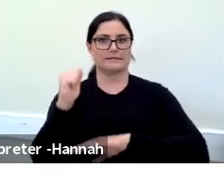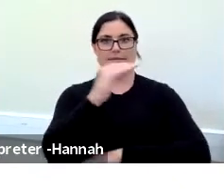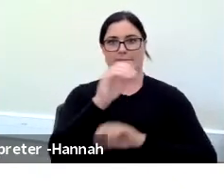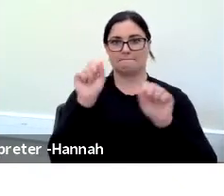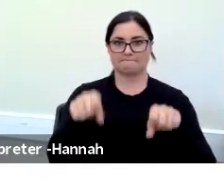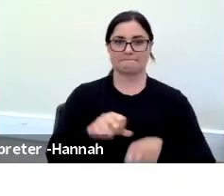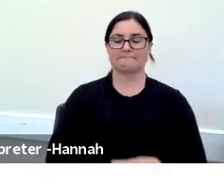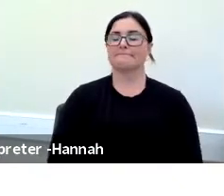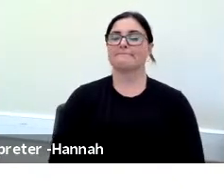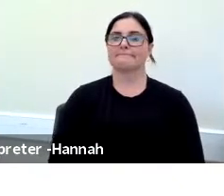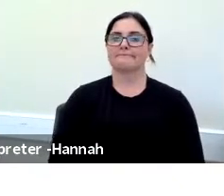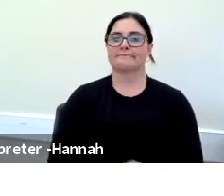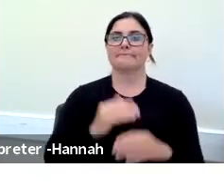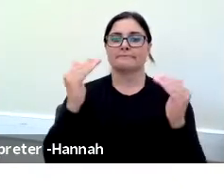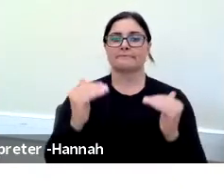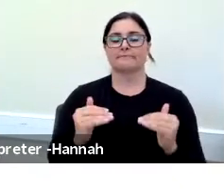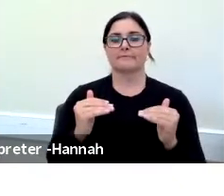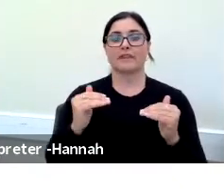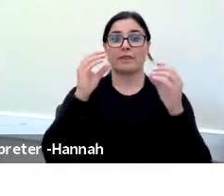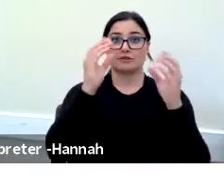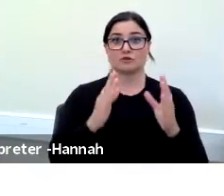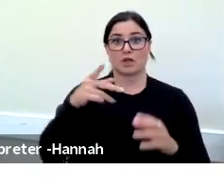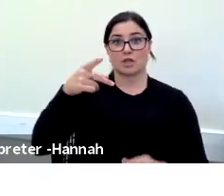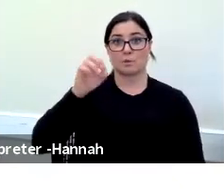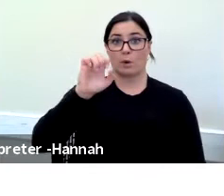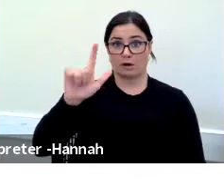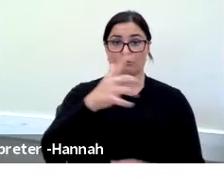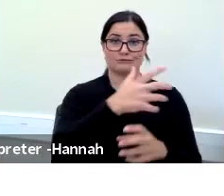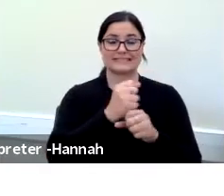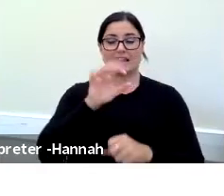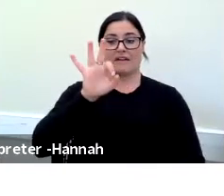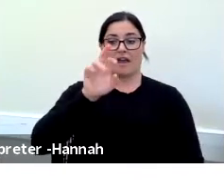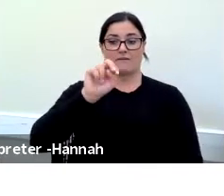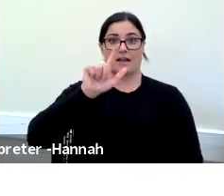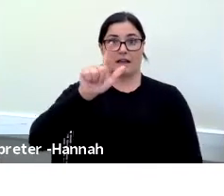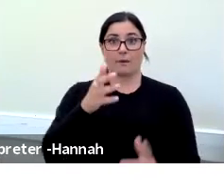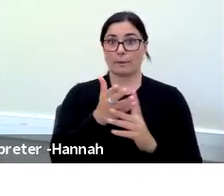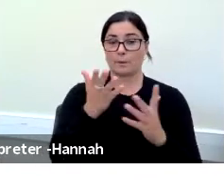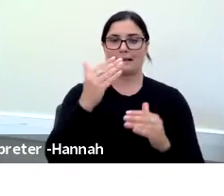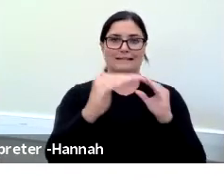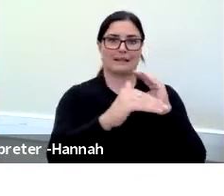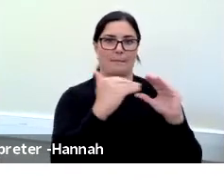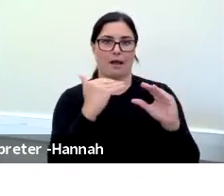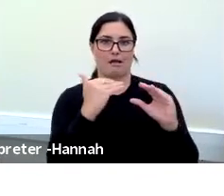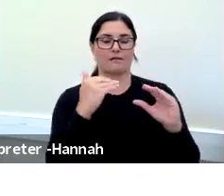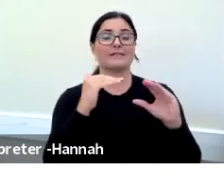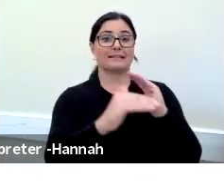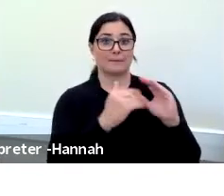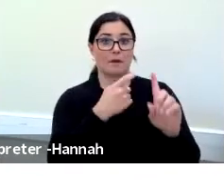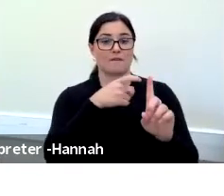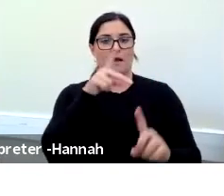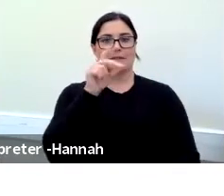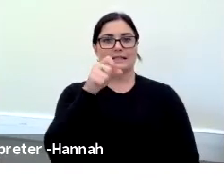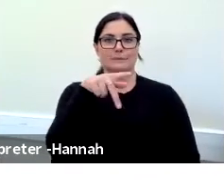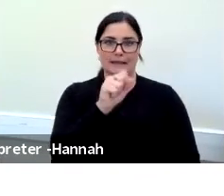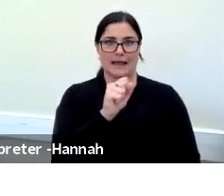Next slide. For the instructor portal, you receive the FNL through an email from the DSPS AIM